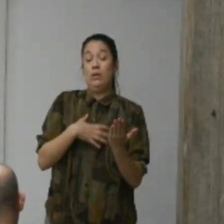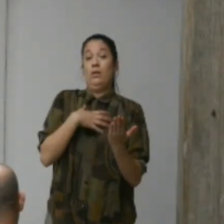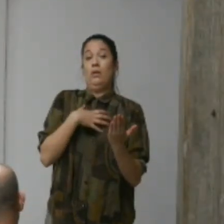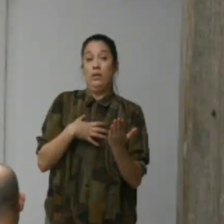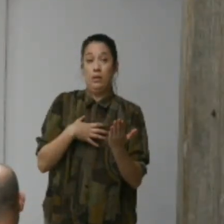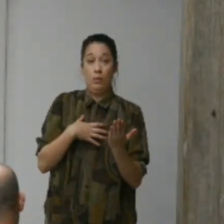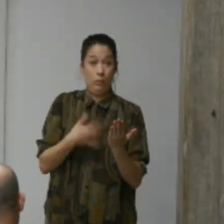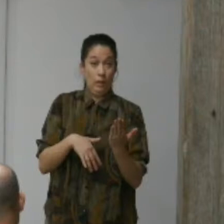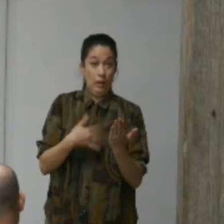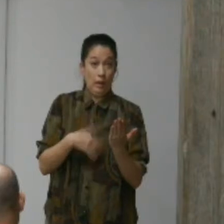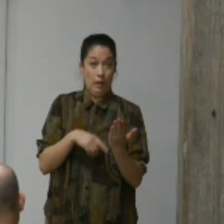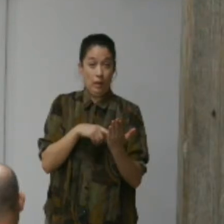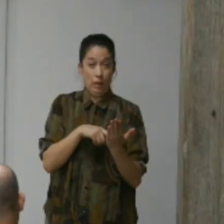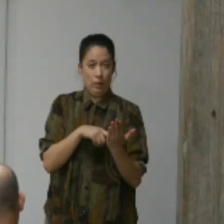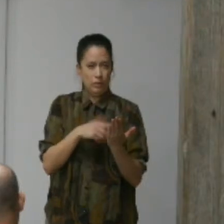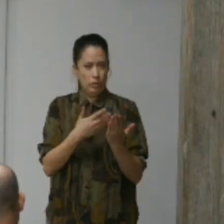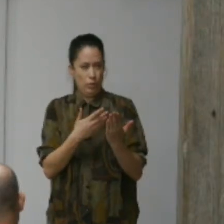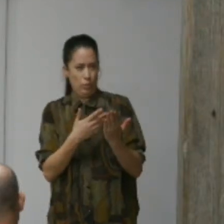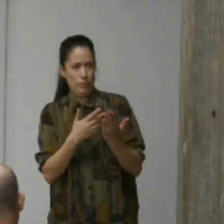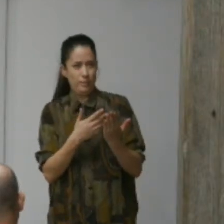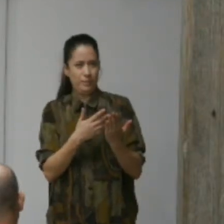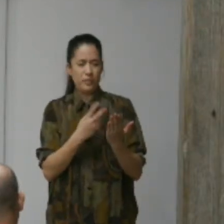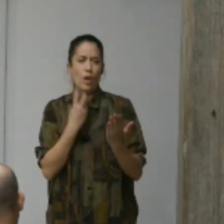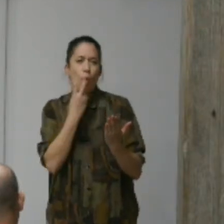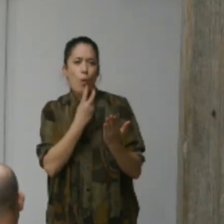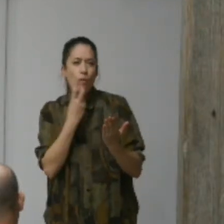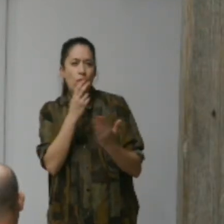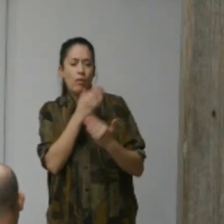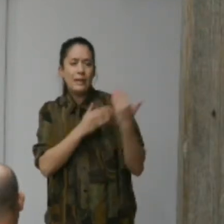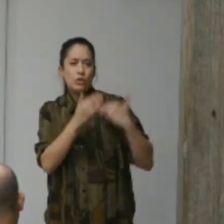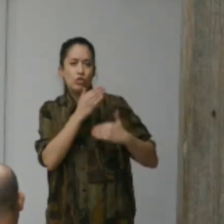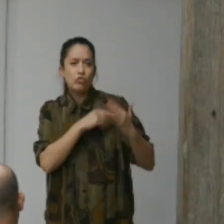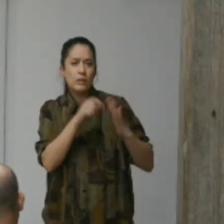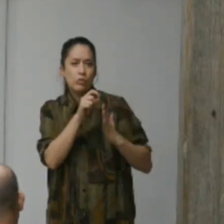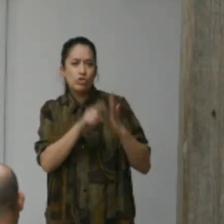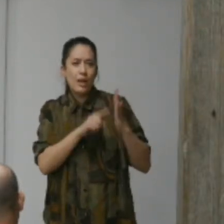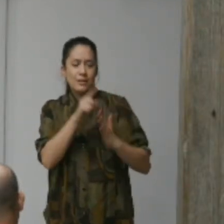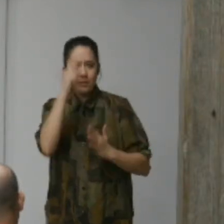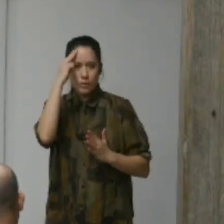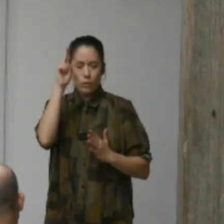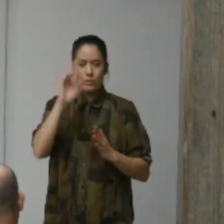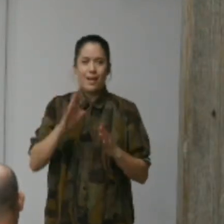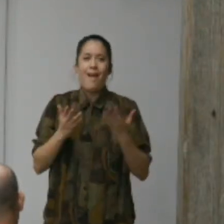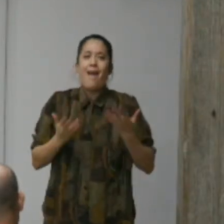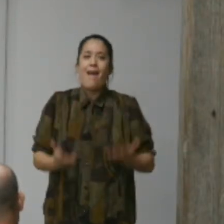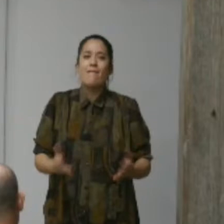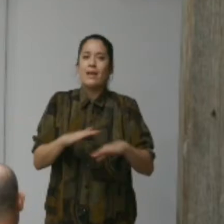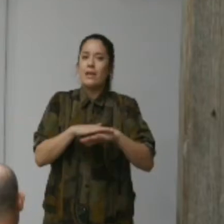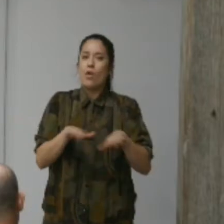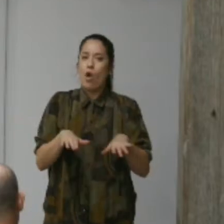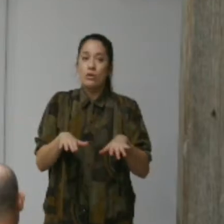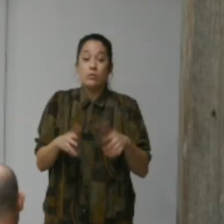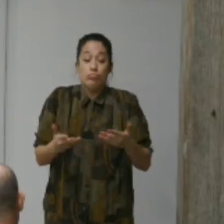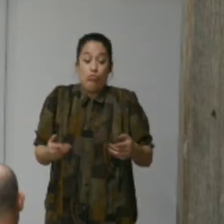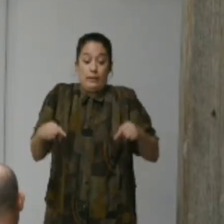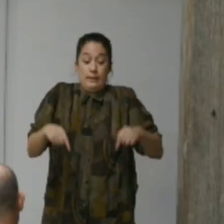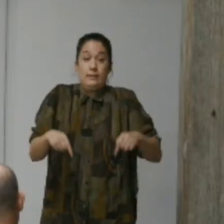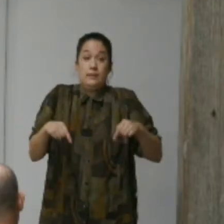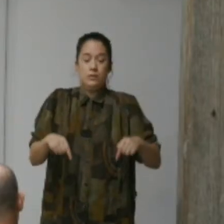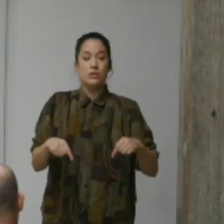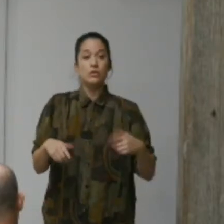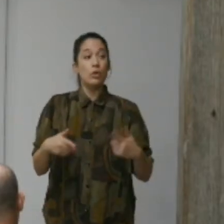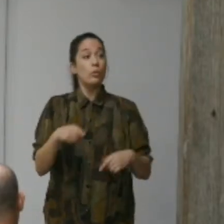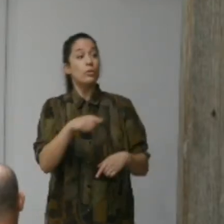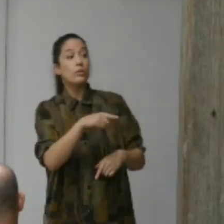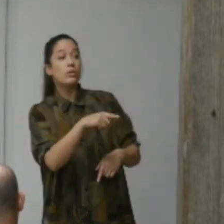work, an oral history project, which is called A Heavy Non-Presence, which was an oral history with black Londoners about their accounts